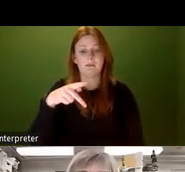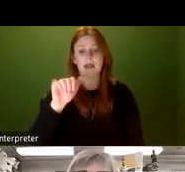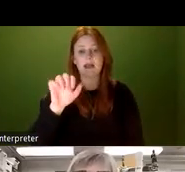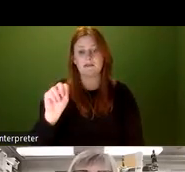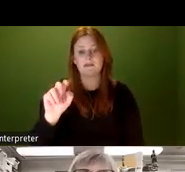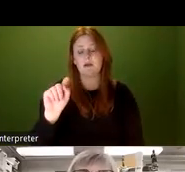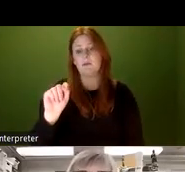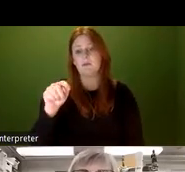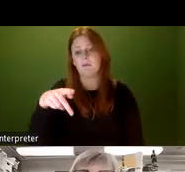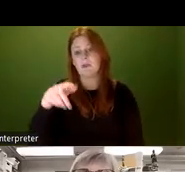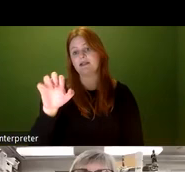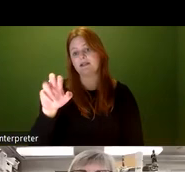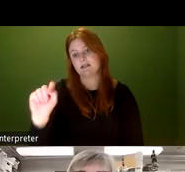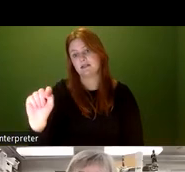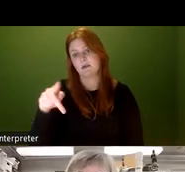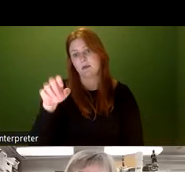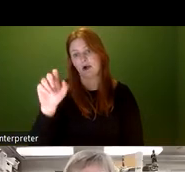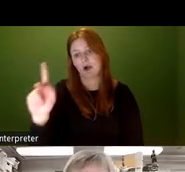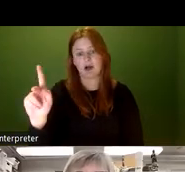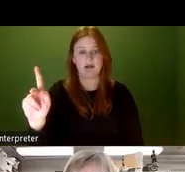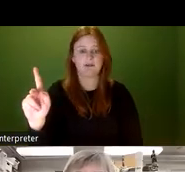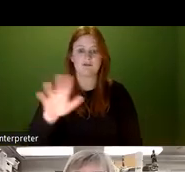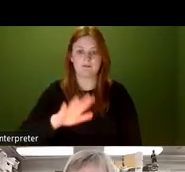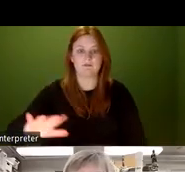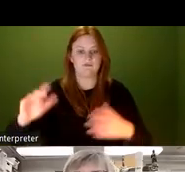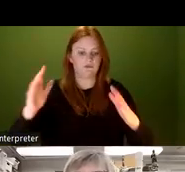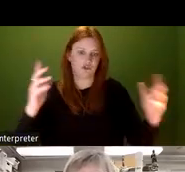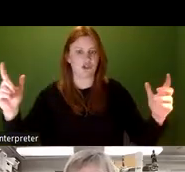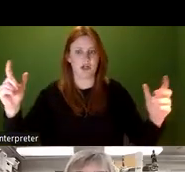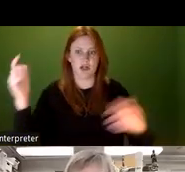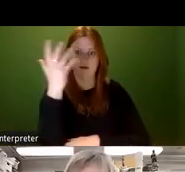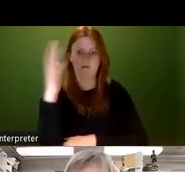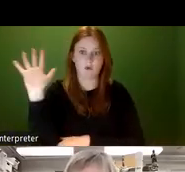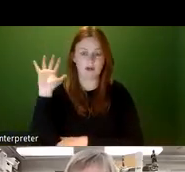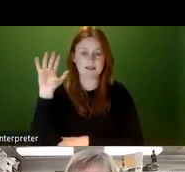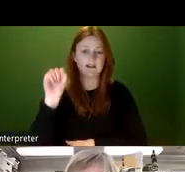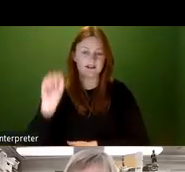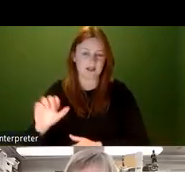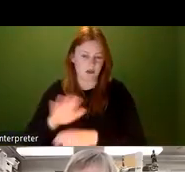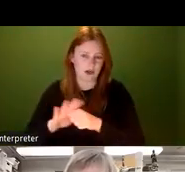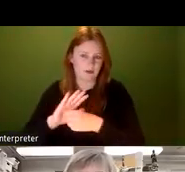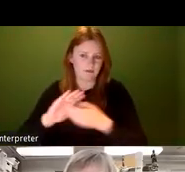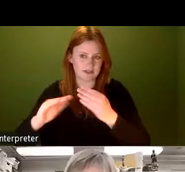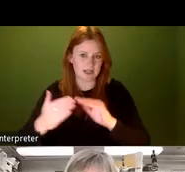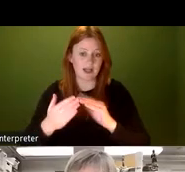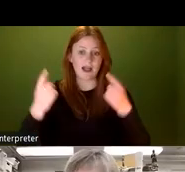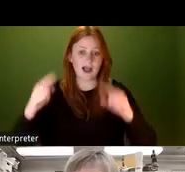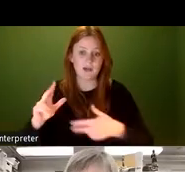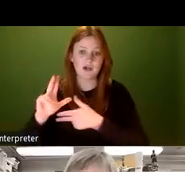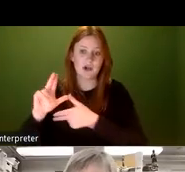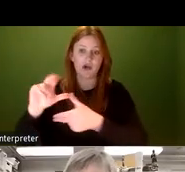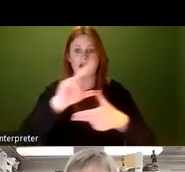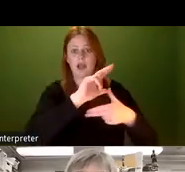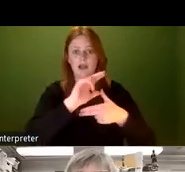urban forest in the southern part of the city, had experienced a hurricane,